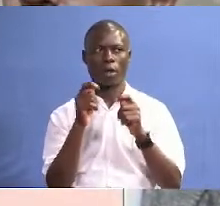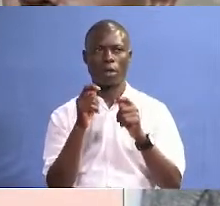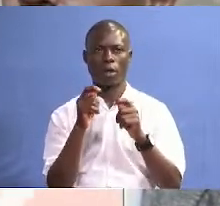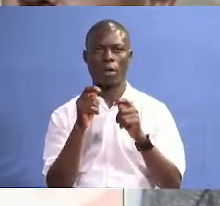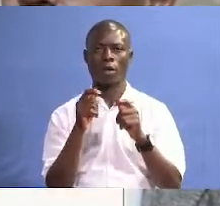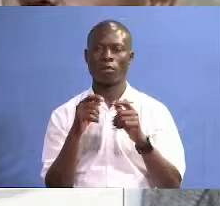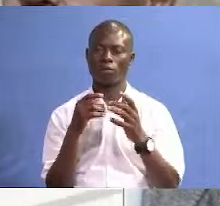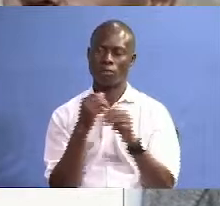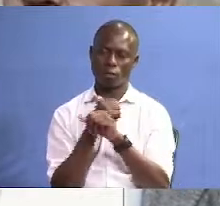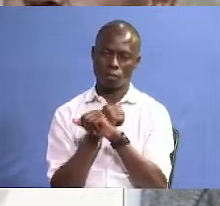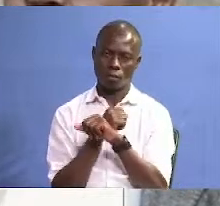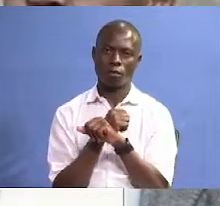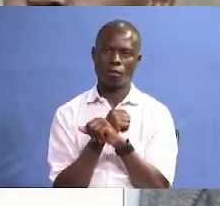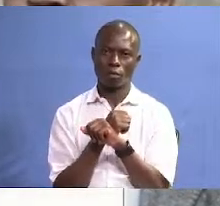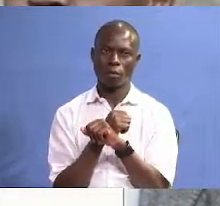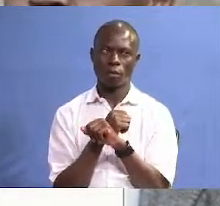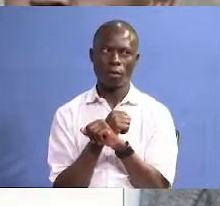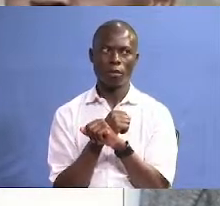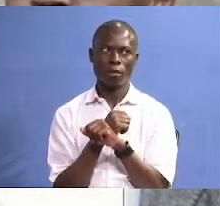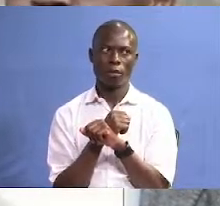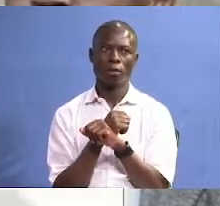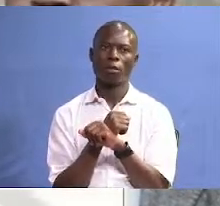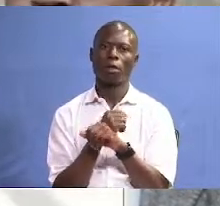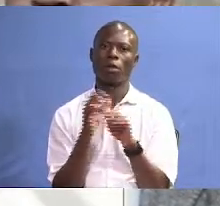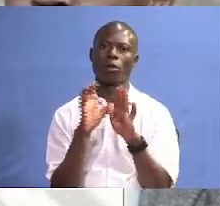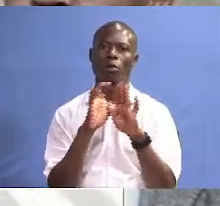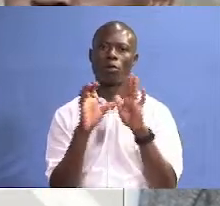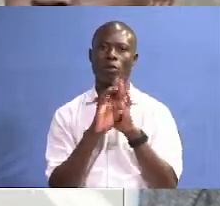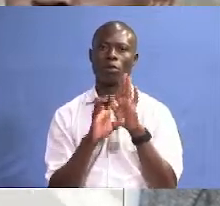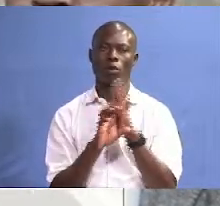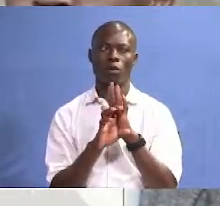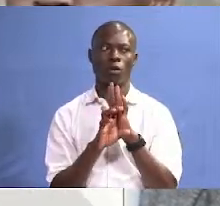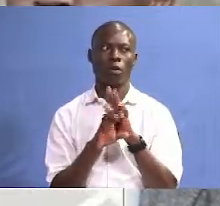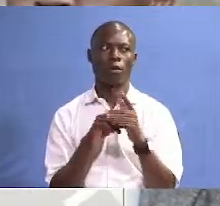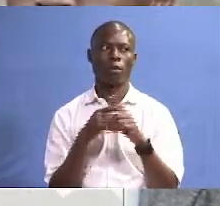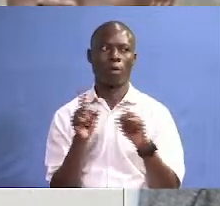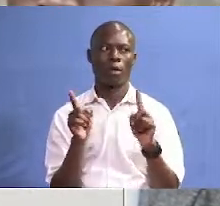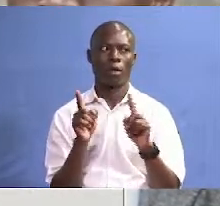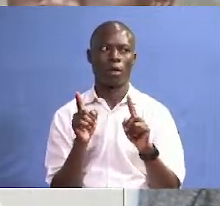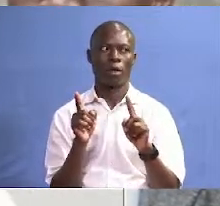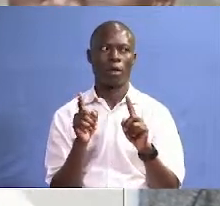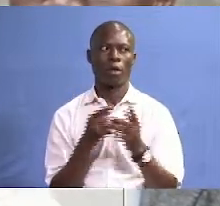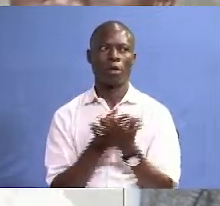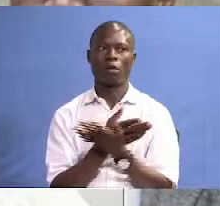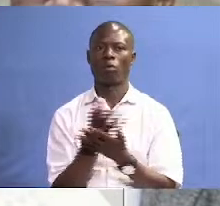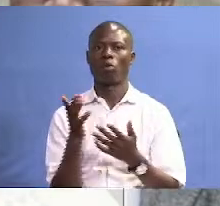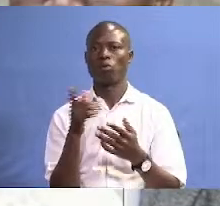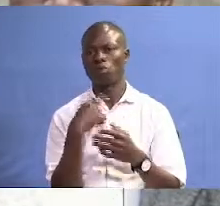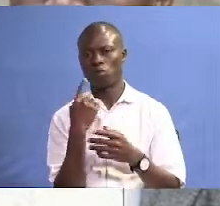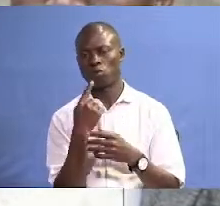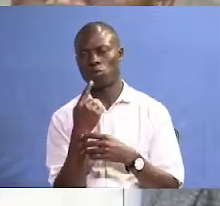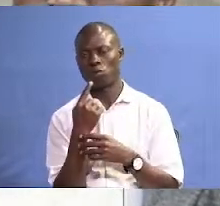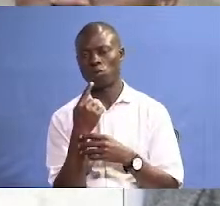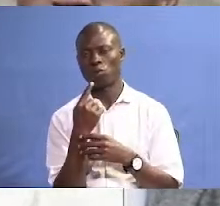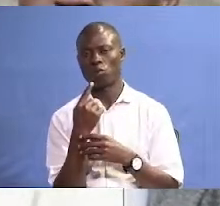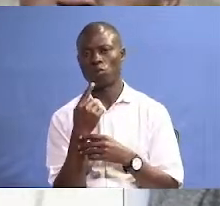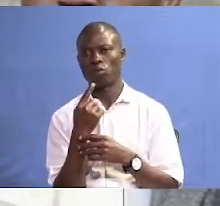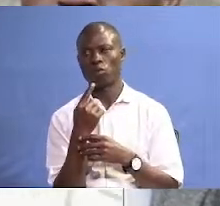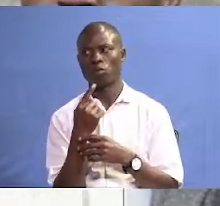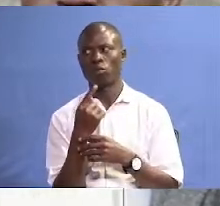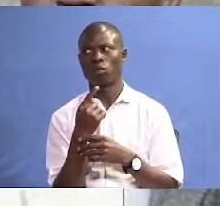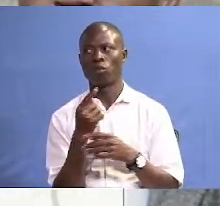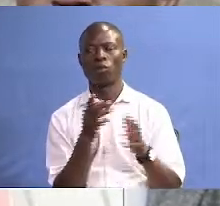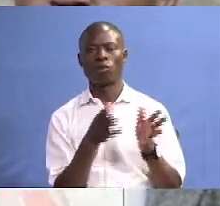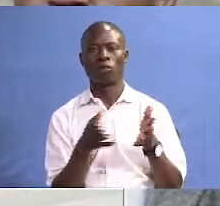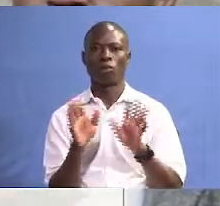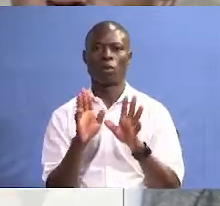inakuwa protected kwa constitution, lakini wale wanachukua nafasi